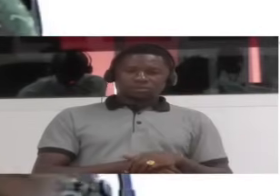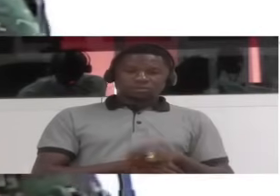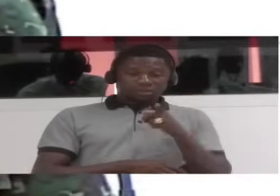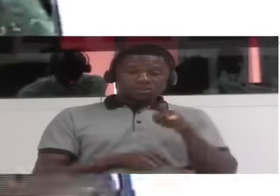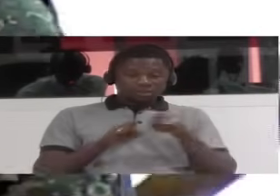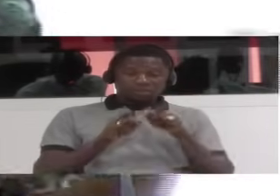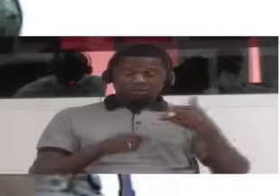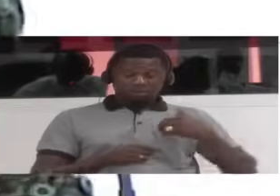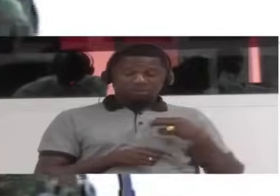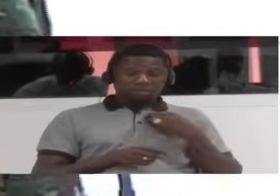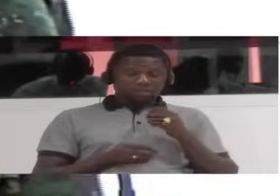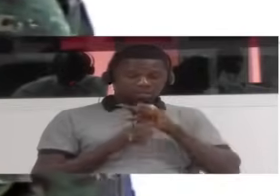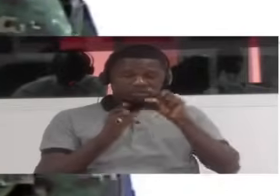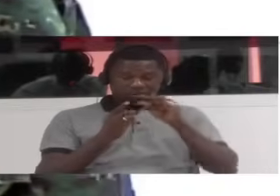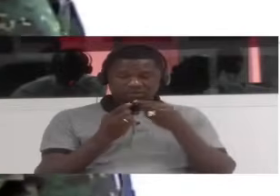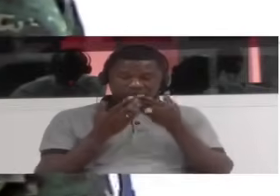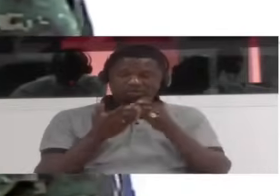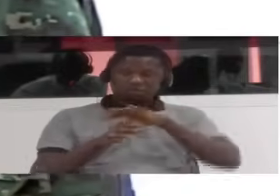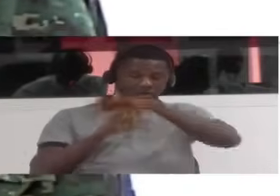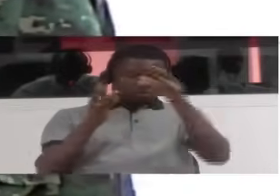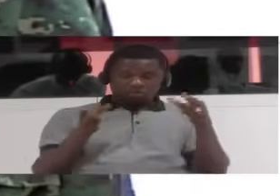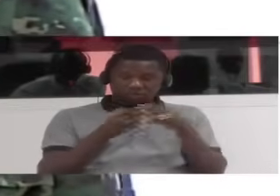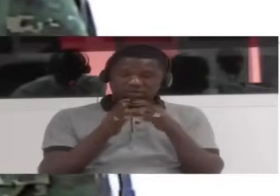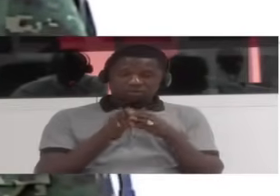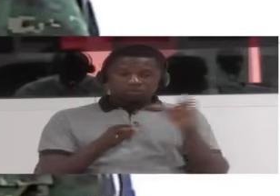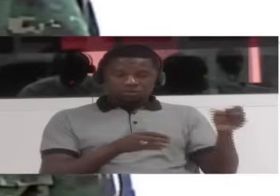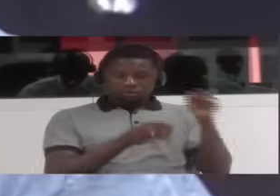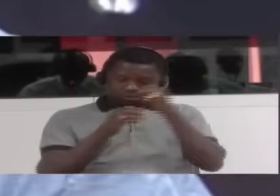I named here. We are all together. He was brought,